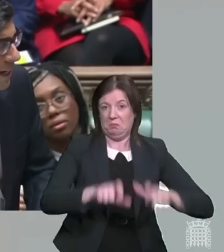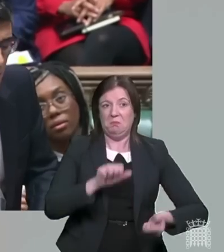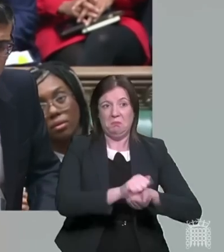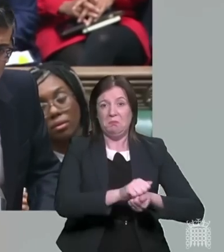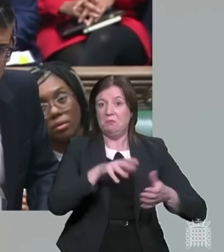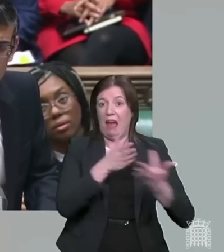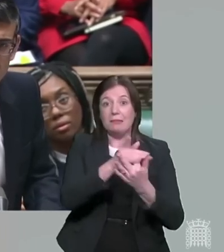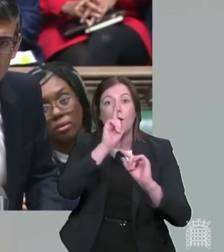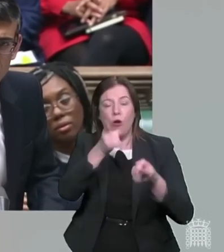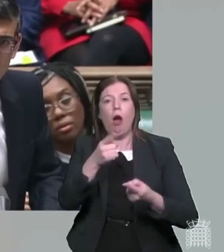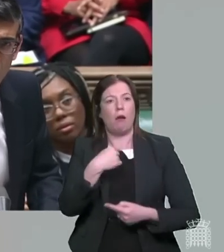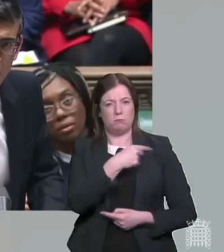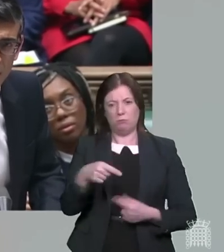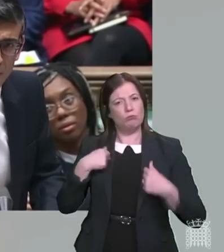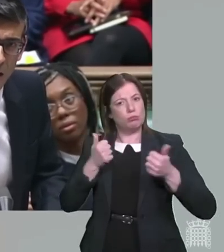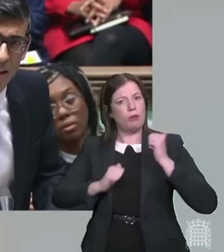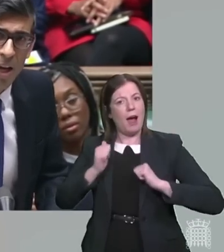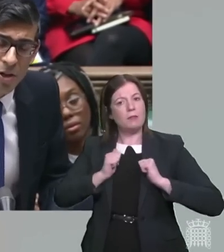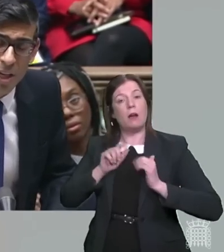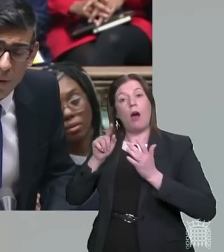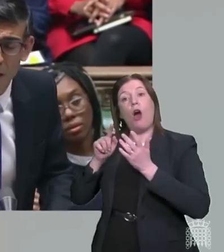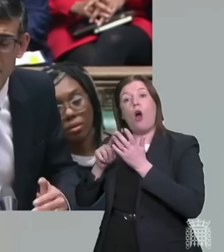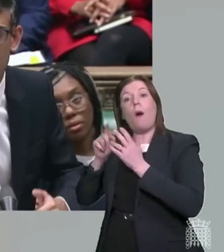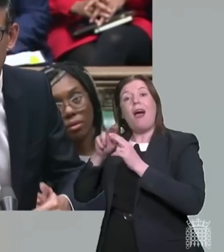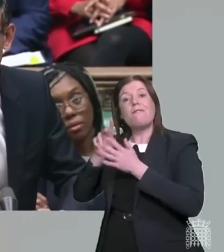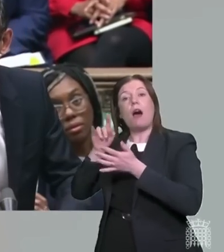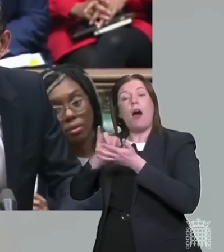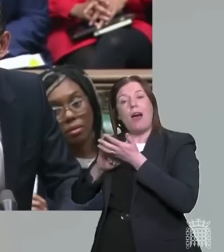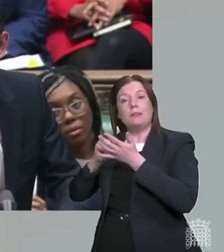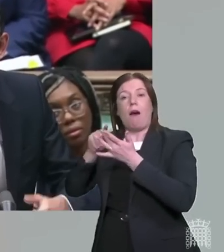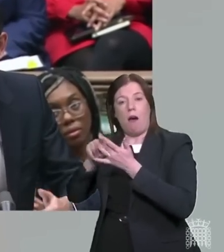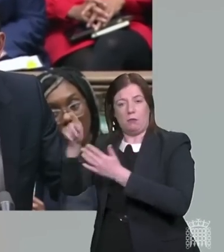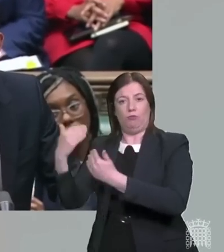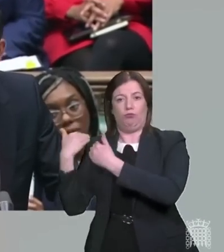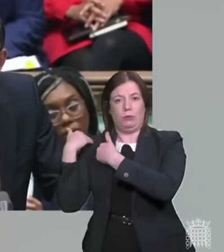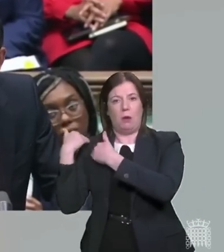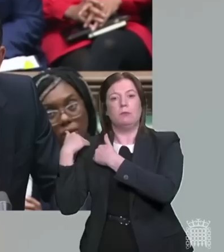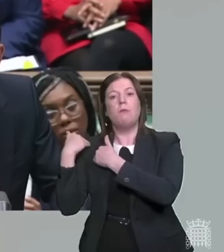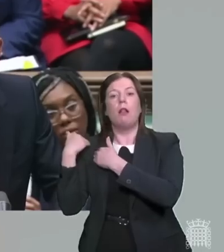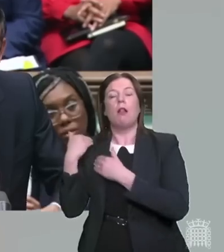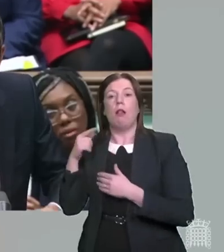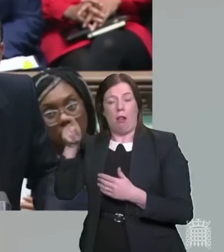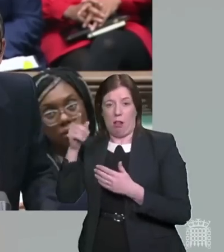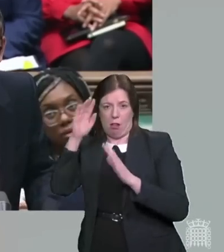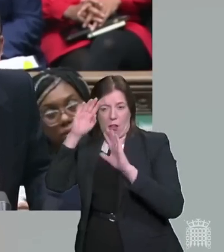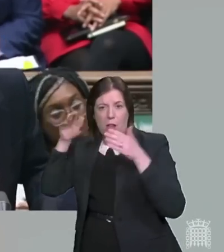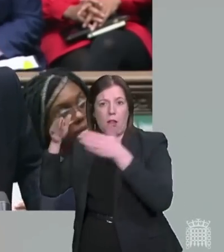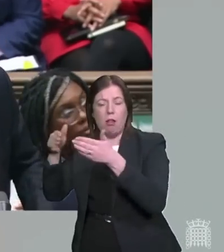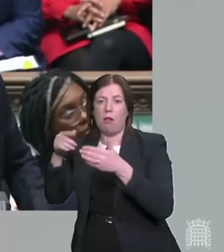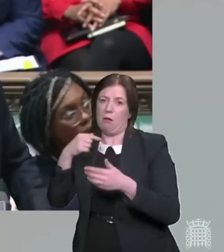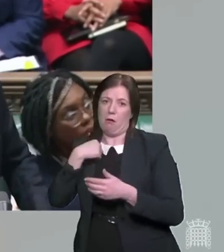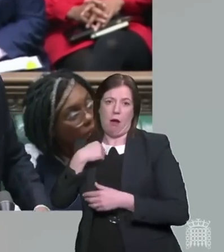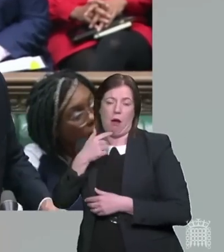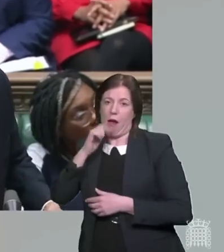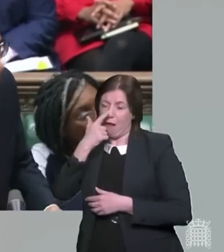looking at it. But there is, as he knows, OFSI, who deal with the licensing situations in these matters. But I'm happy to get back to him